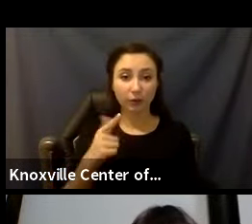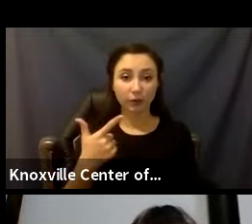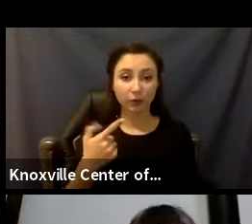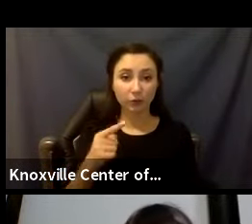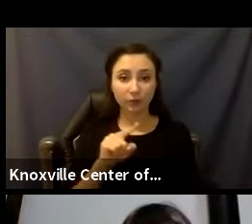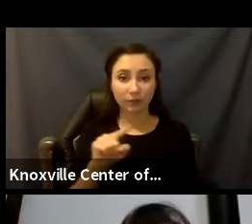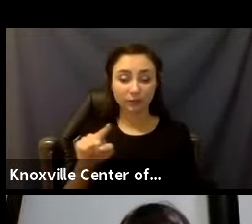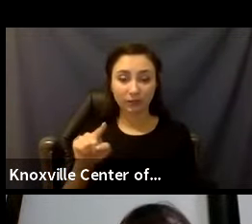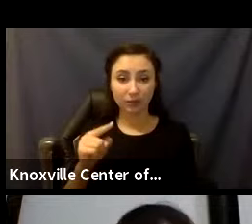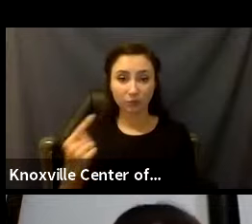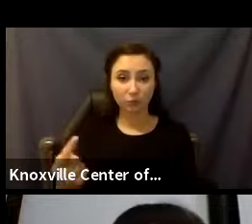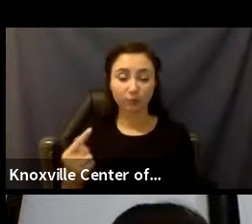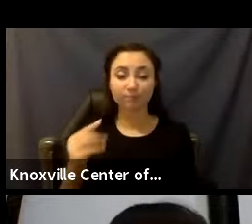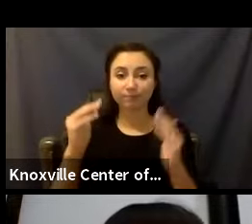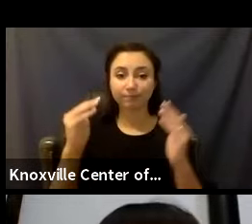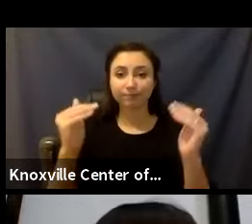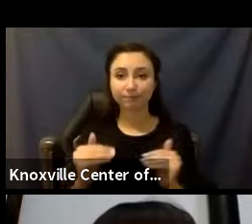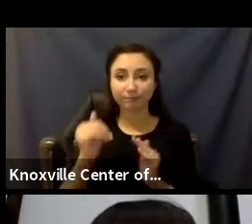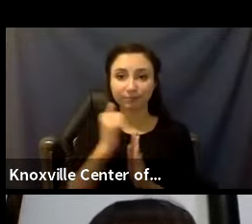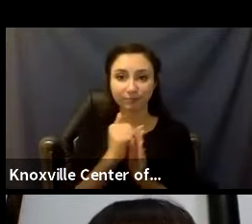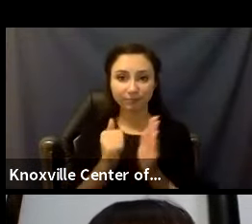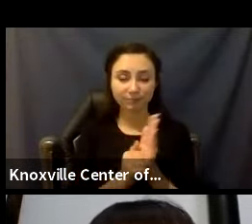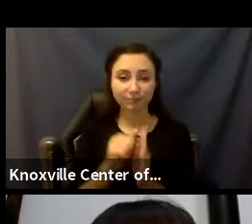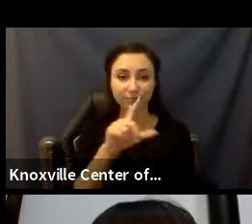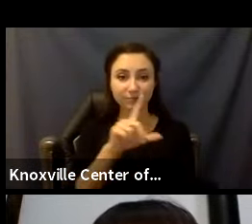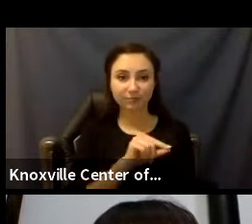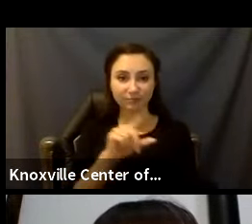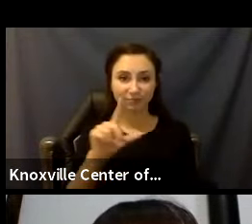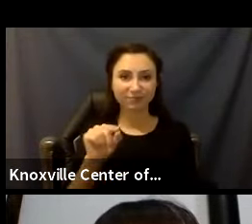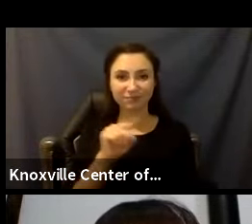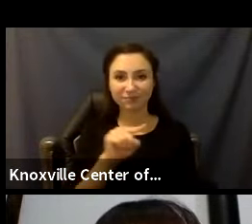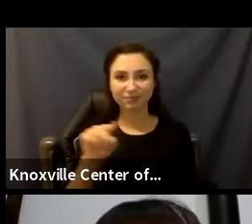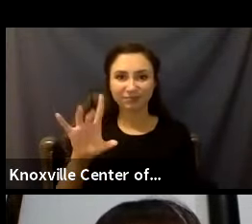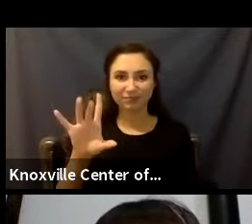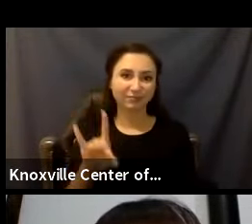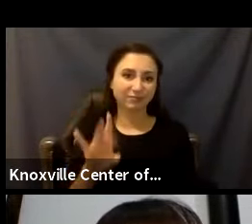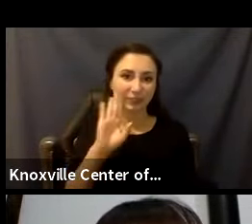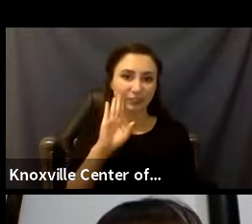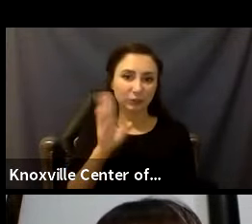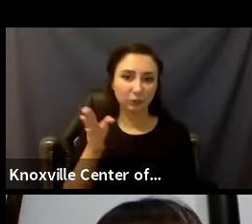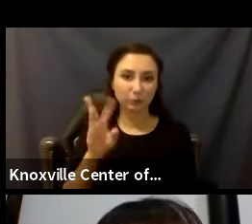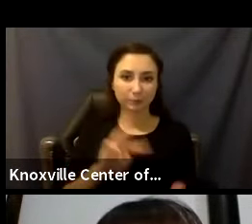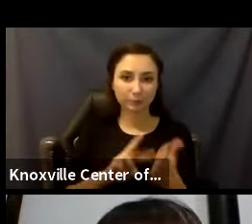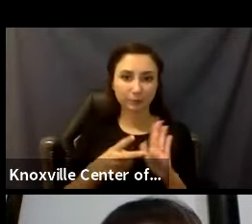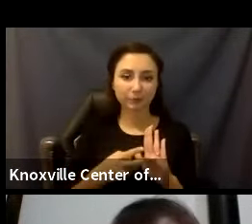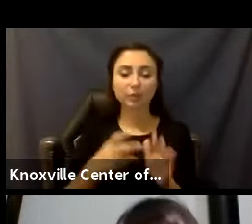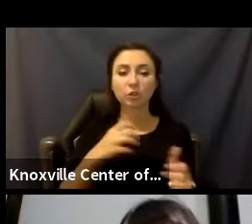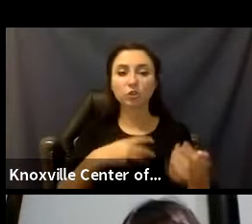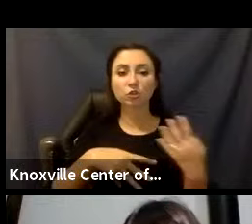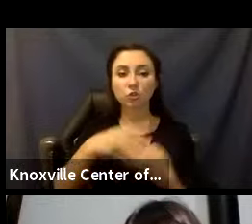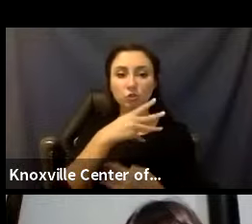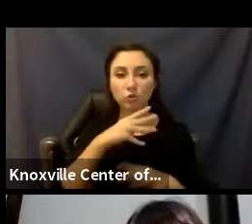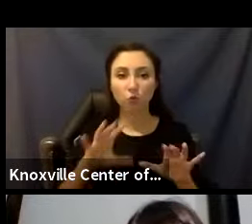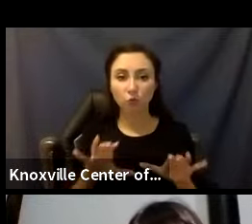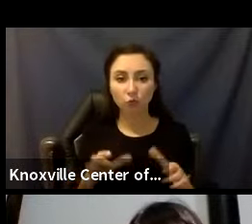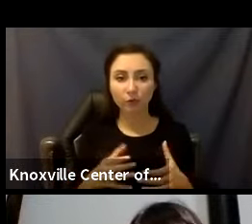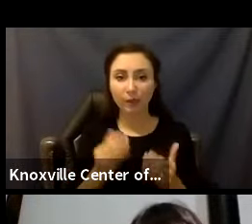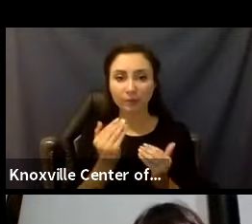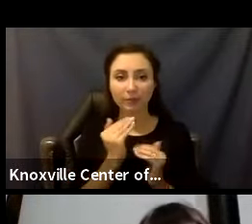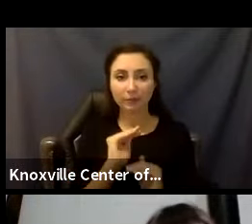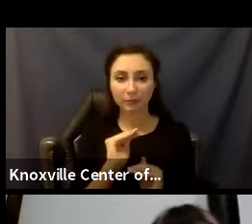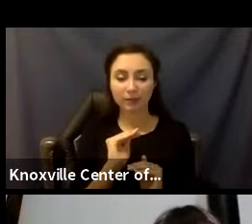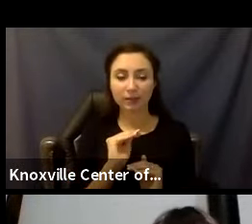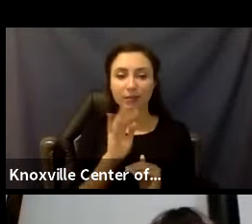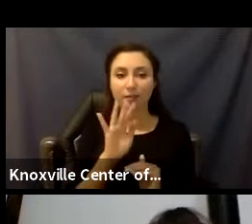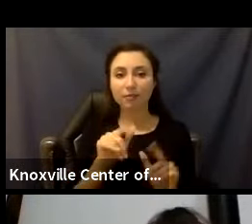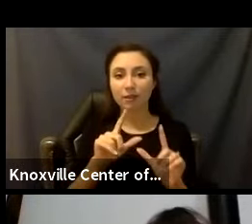2021-1. Next item on the agenda is 2020-8, which is the social gathering limitation regulations, which also